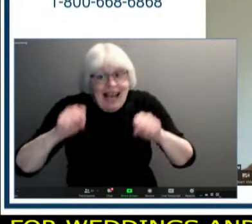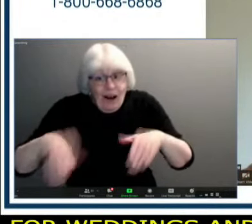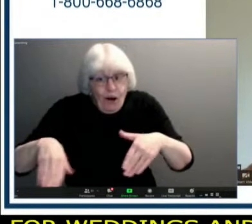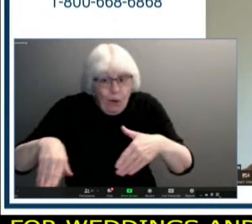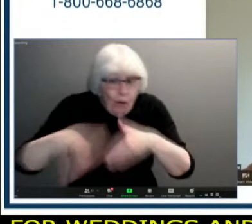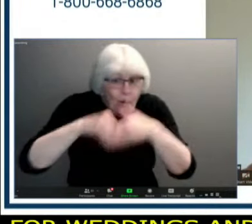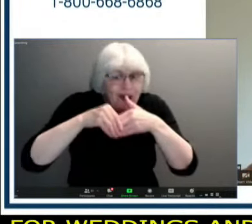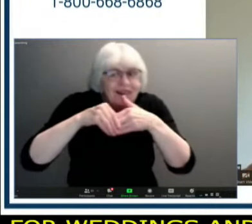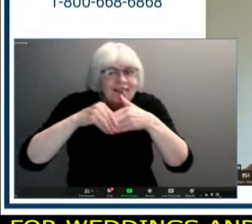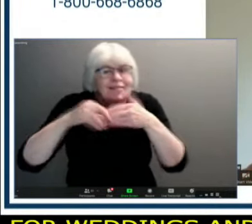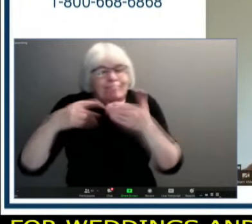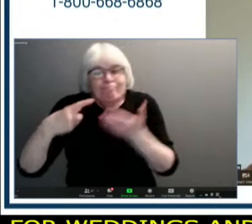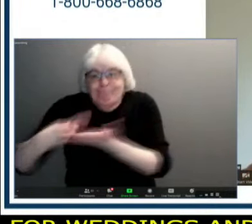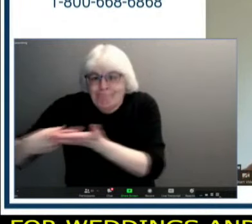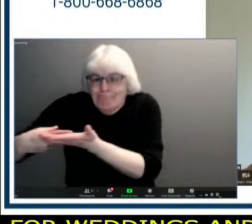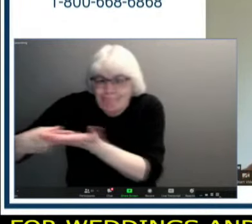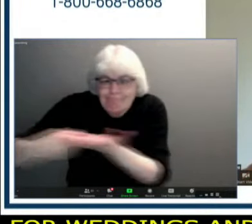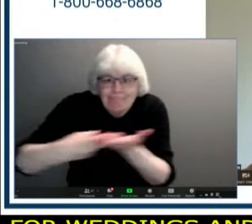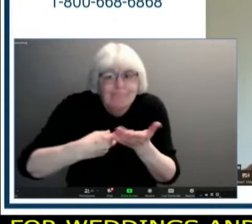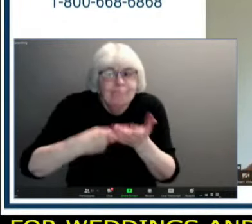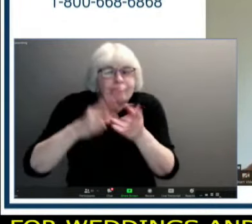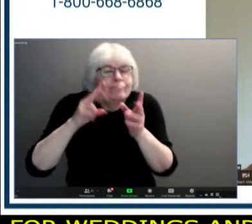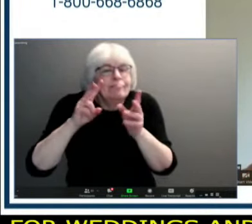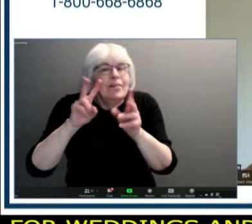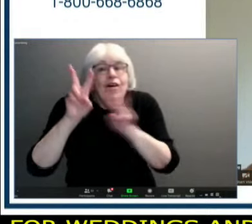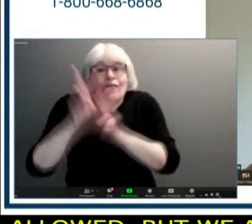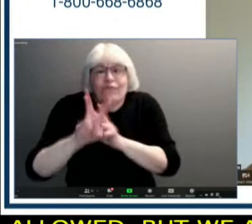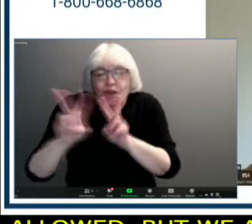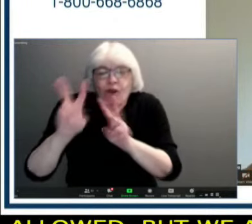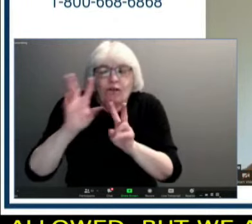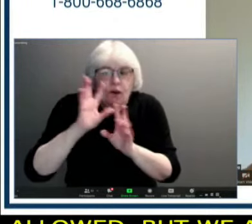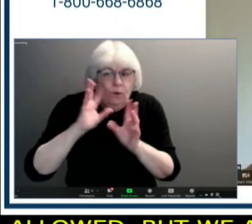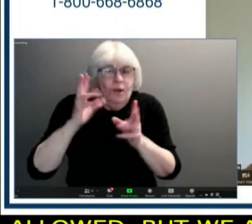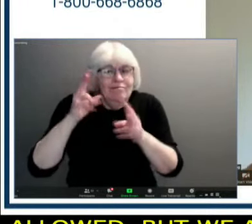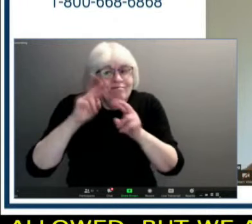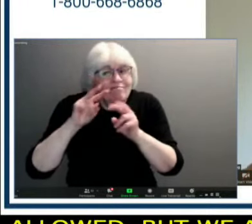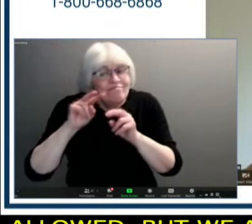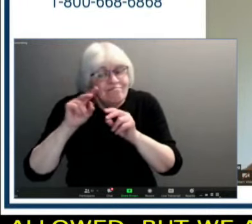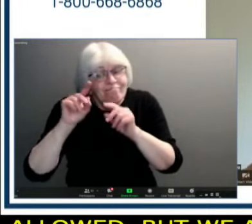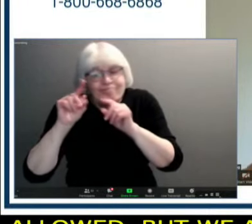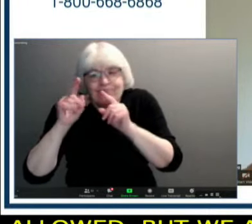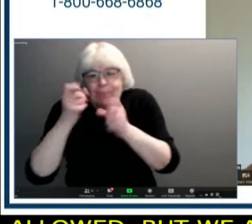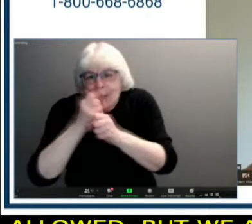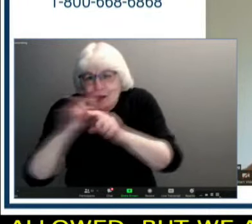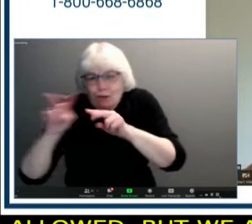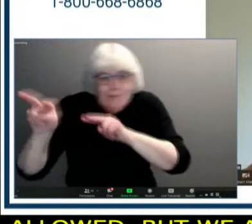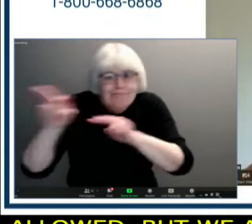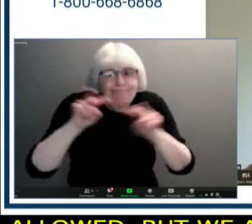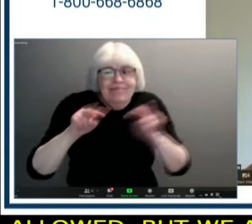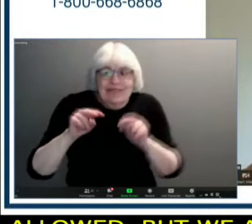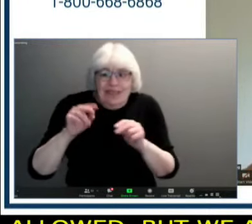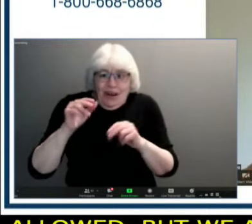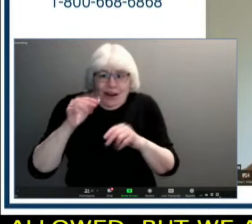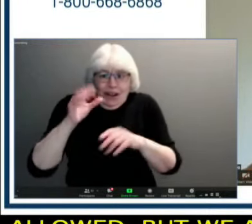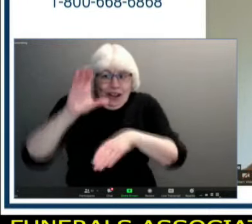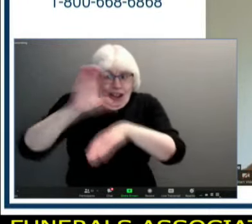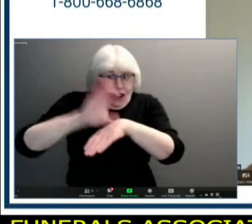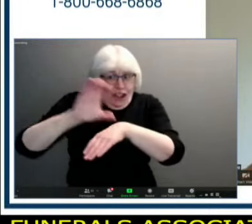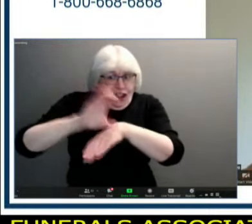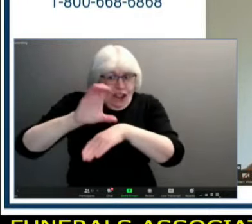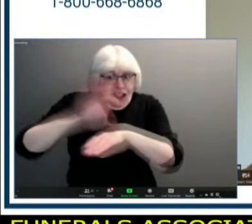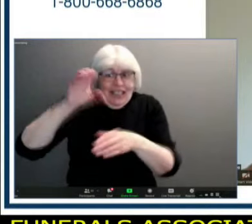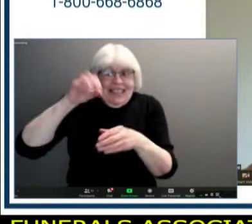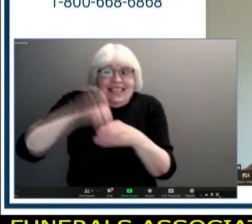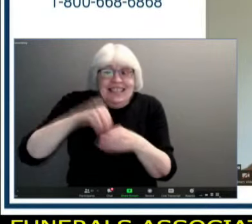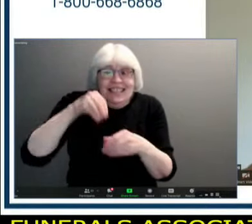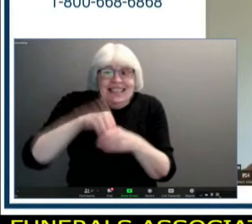visitations. It's important at this time of year, but in-person faith services will only be allowed to have one